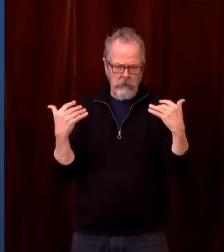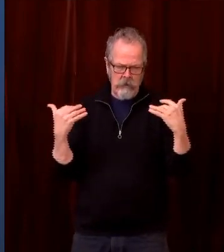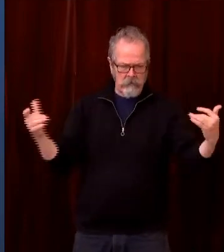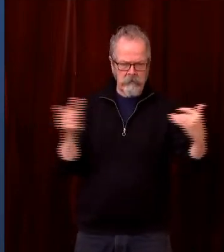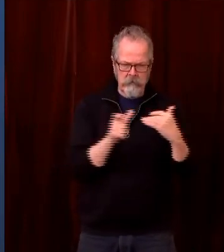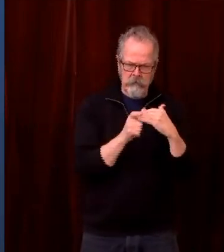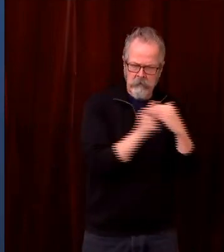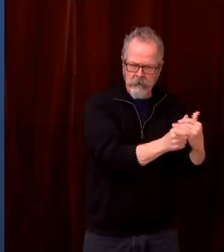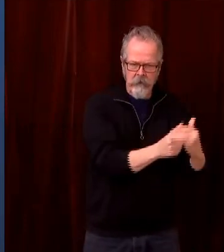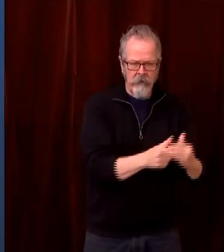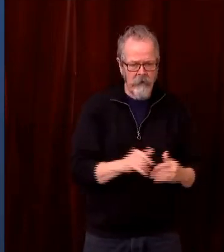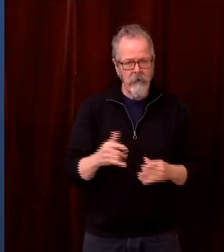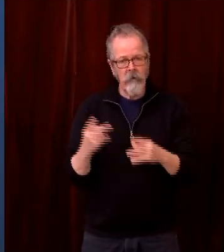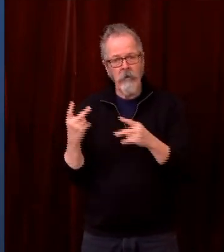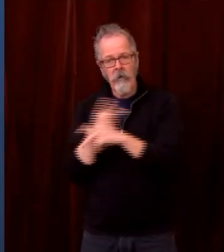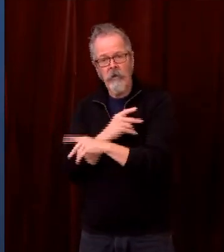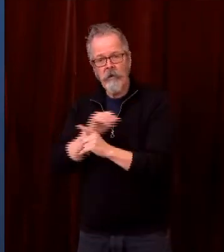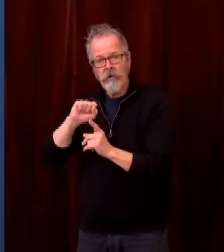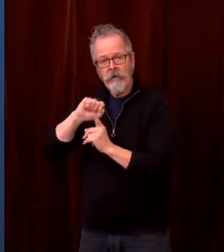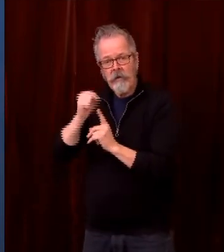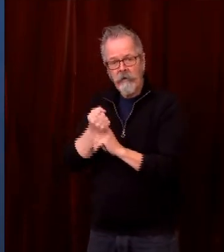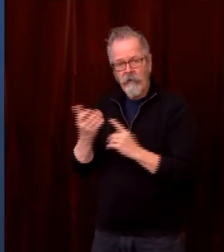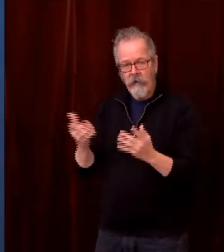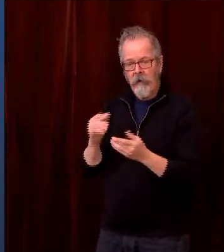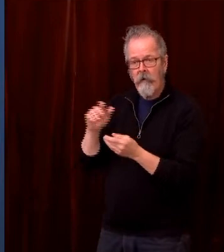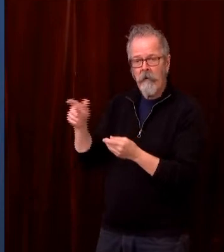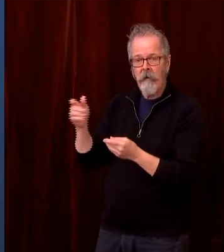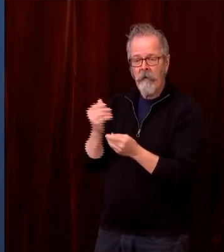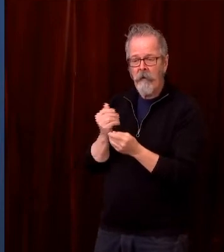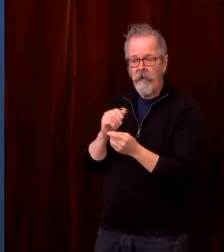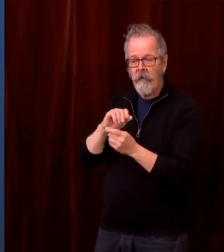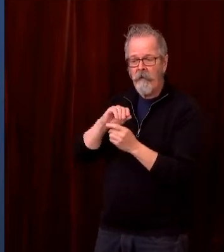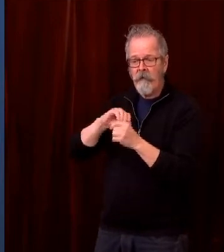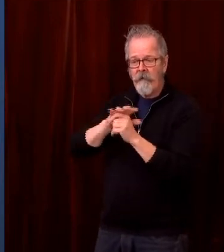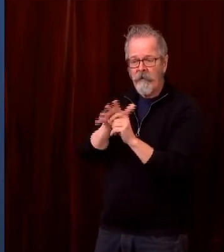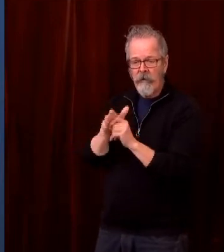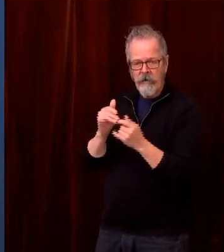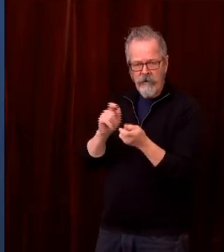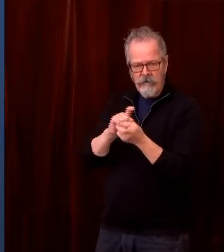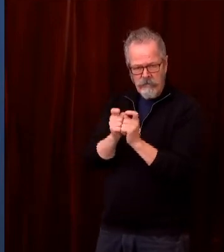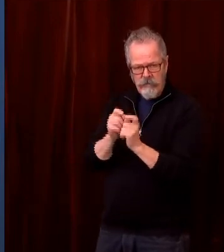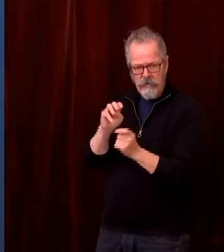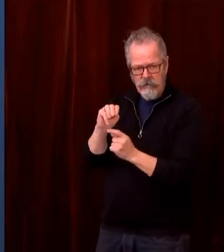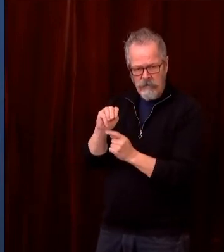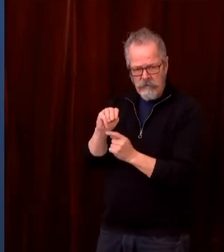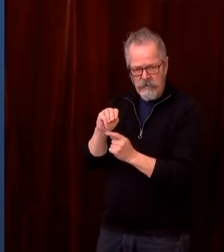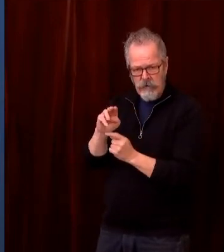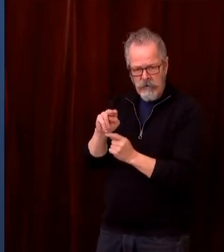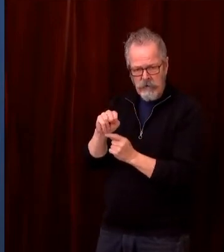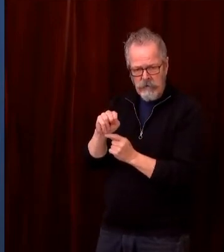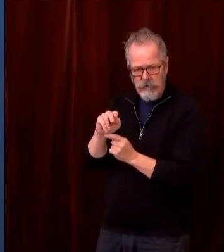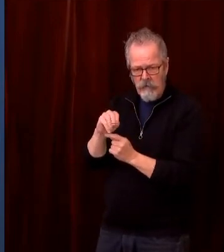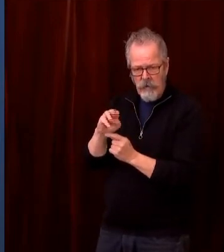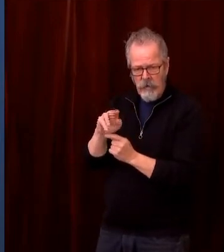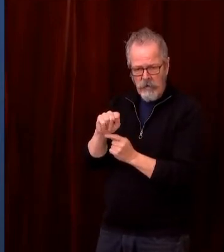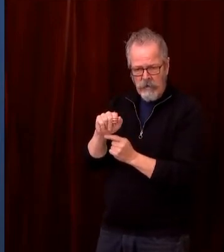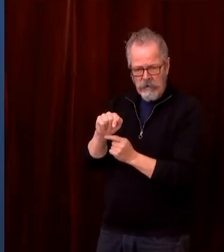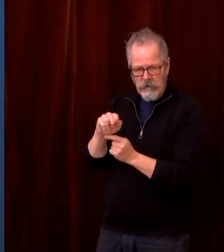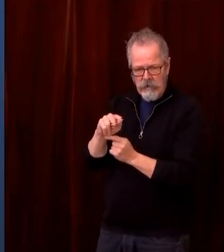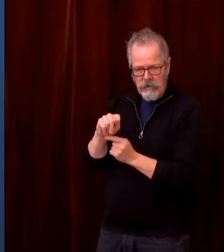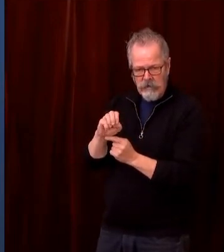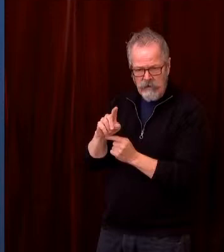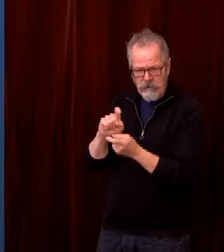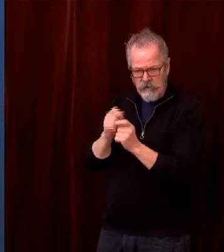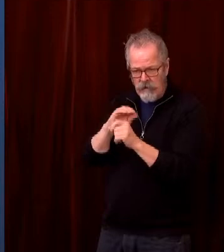what we have while we're waiting is the strength of agency to control our own destiny, to protect ourselves while